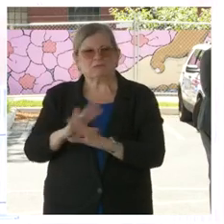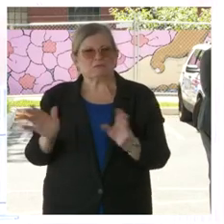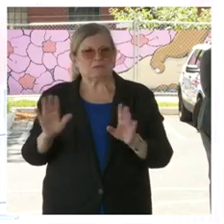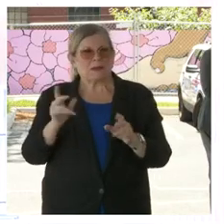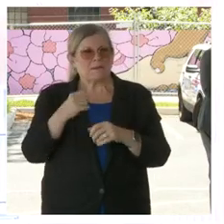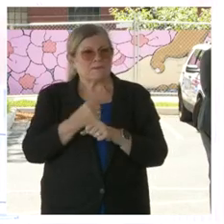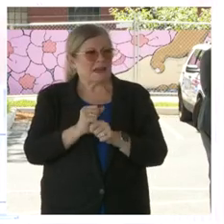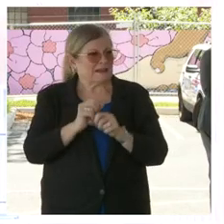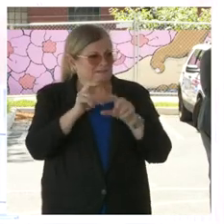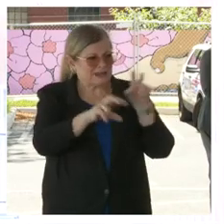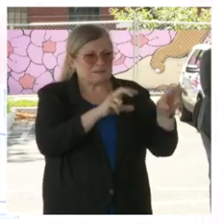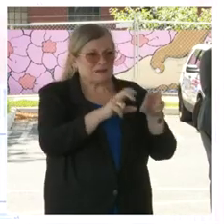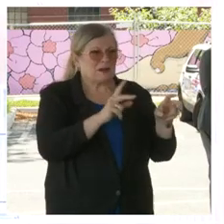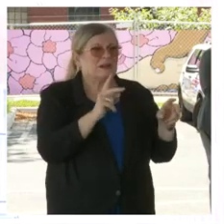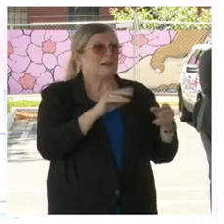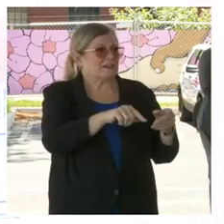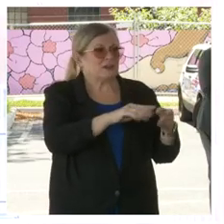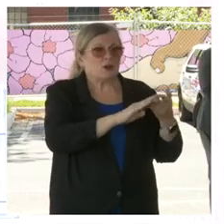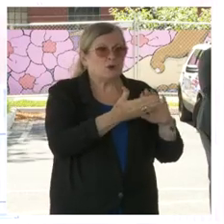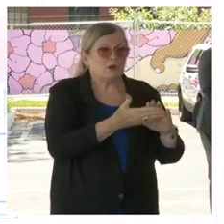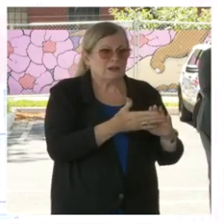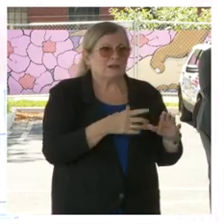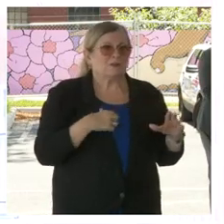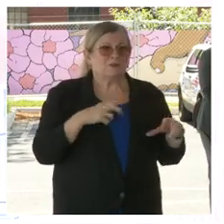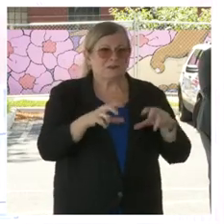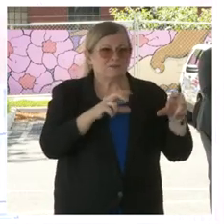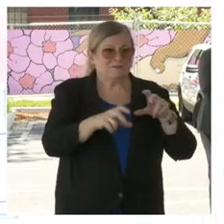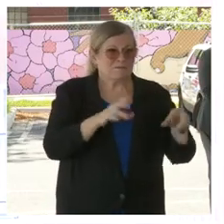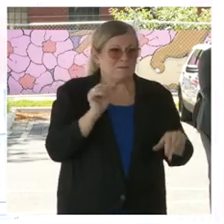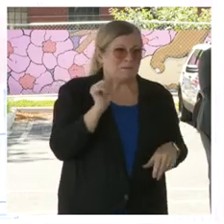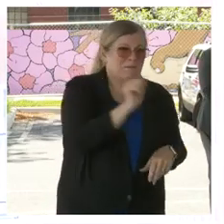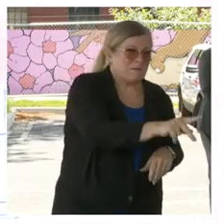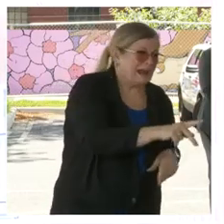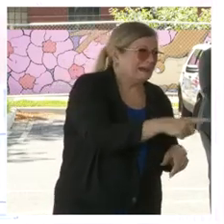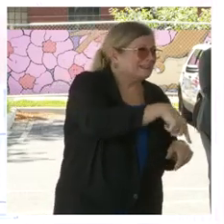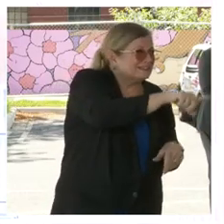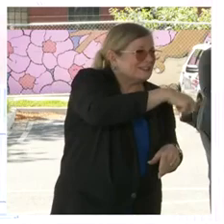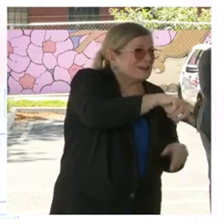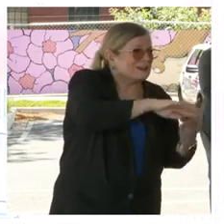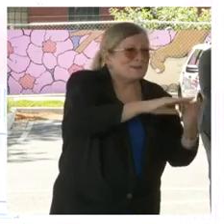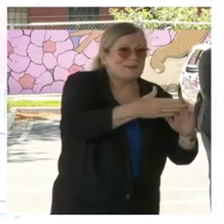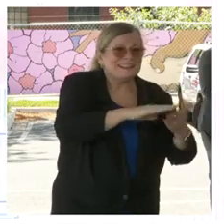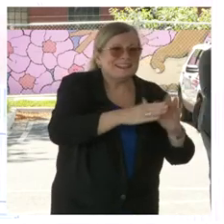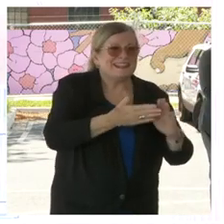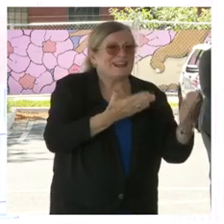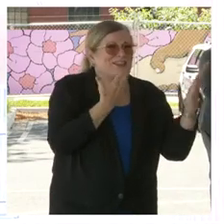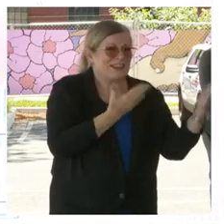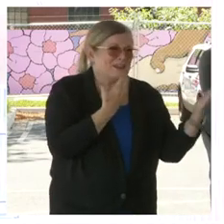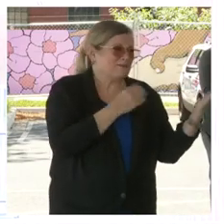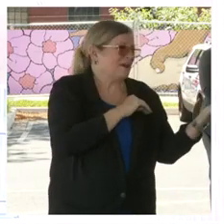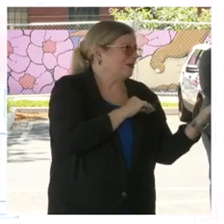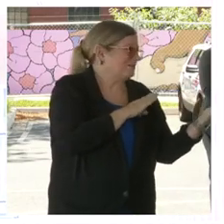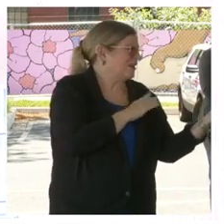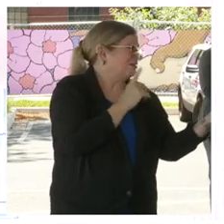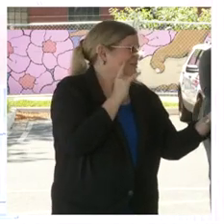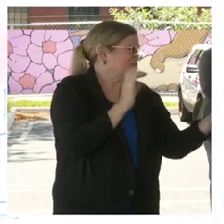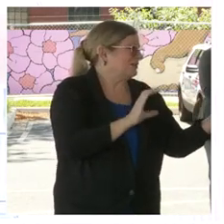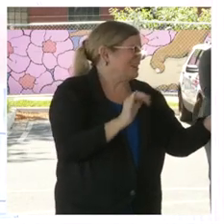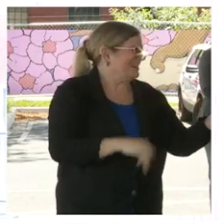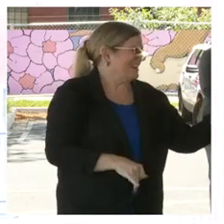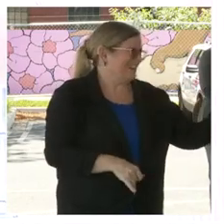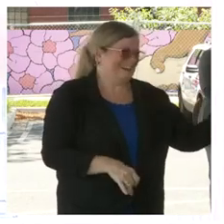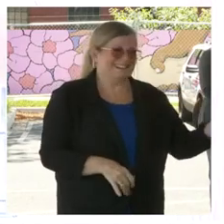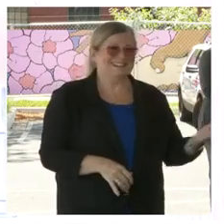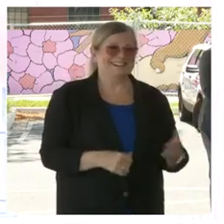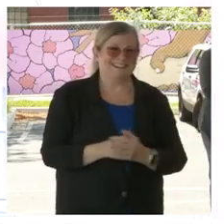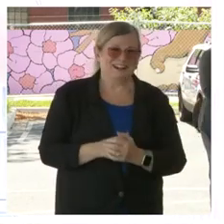people, and these communities will invest back in them. And so I want to recognize Mayor Bowser, Trayon White, LeGreg Harrison, and all the folks who have been